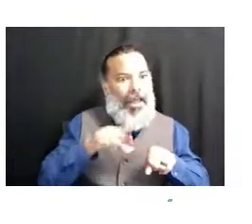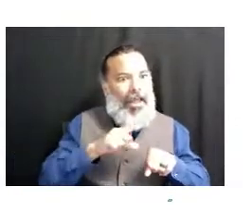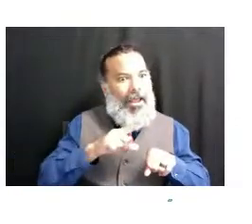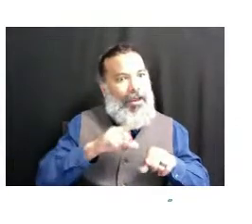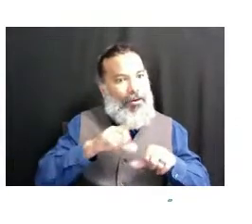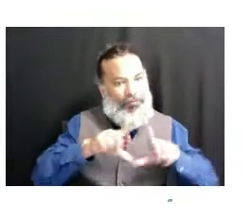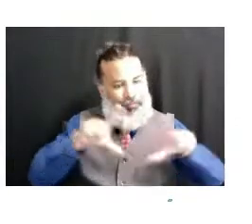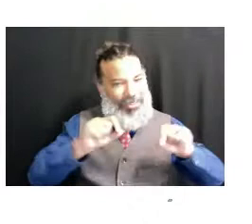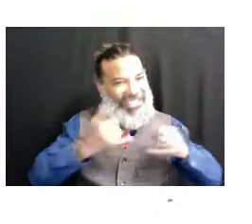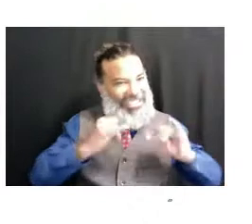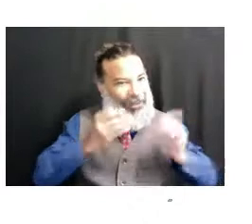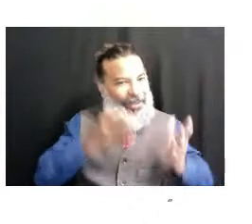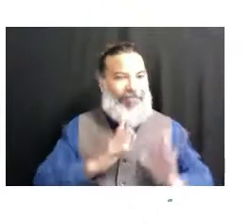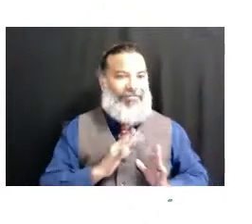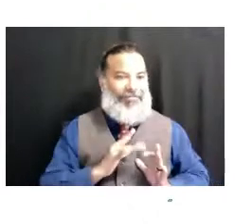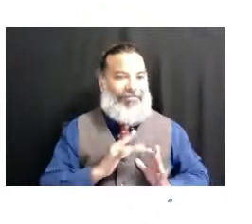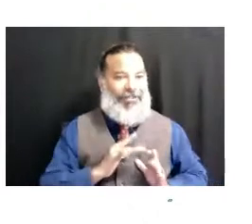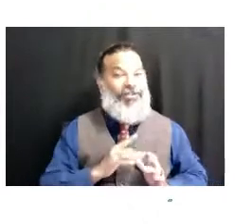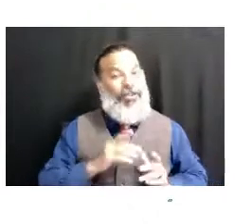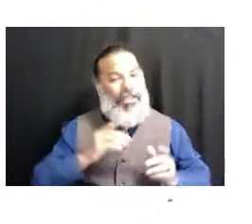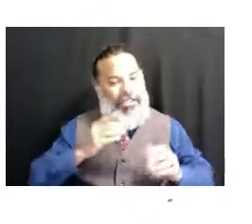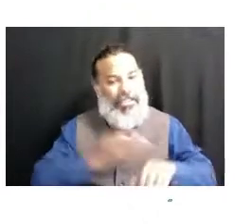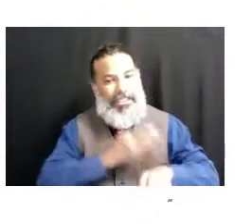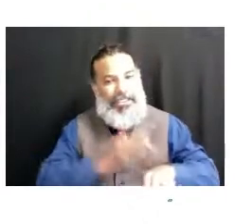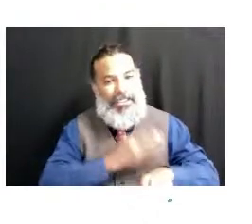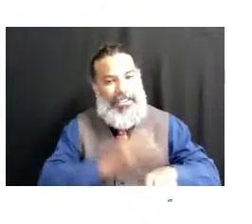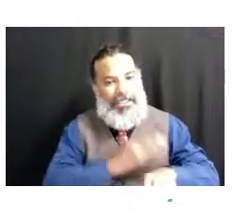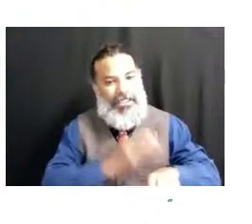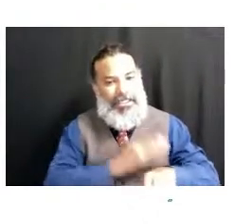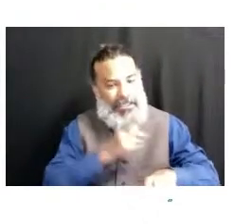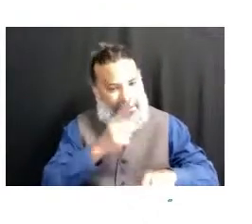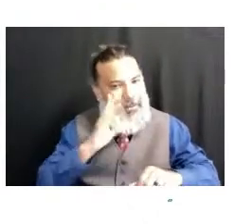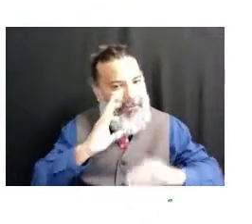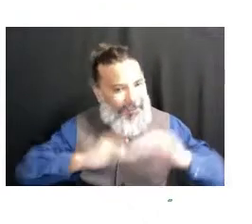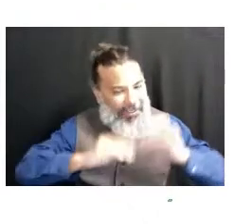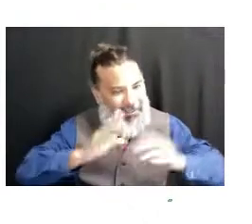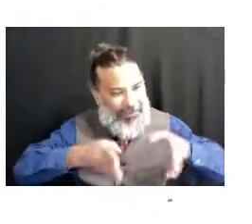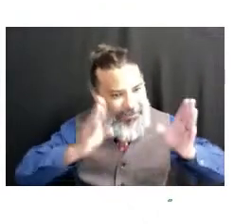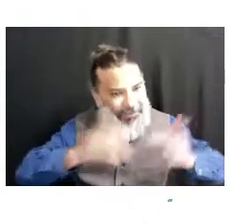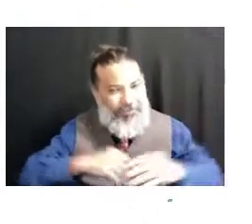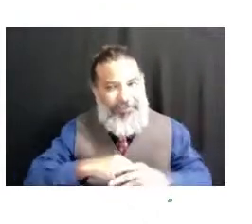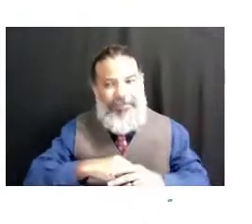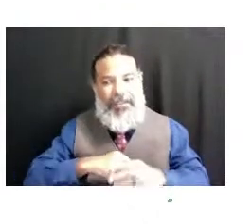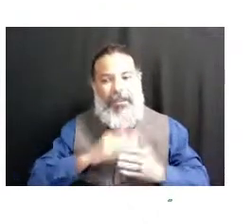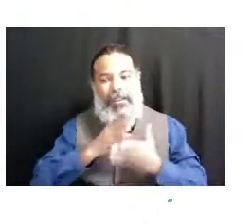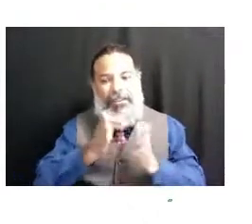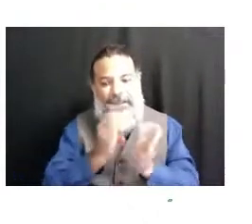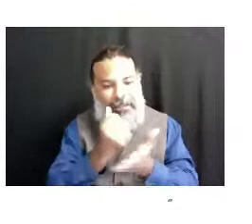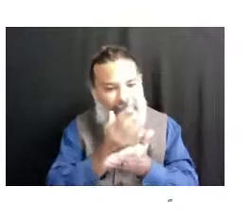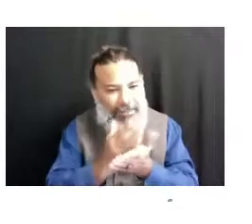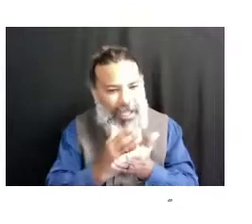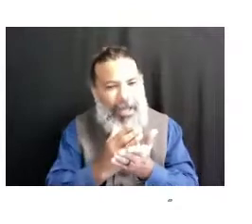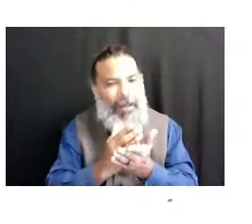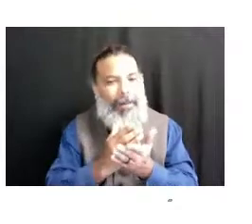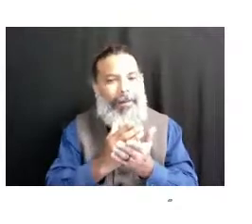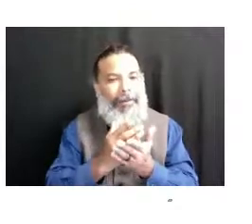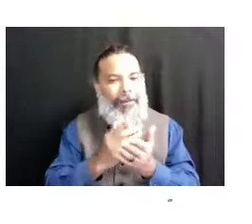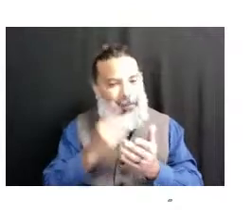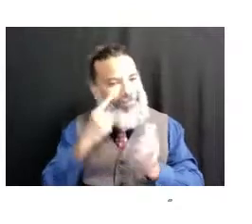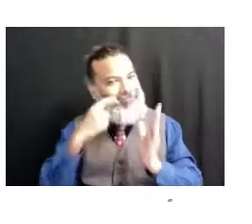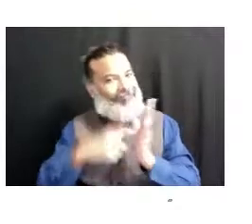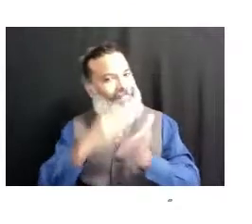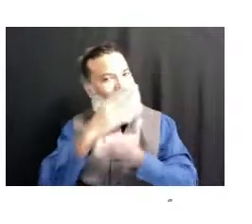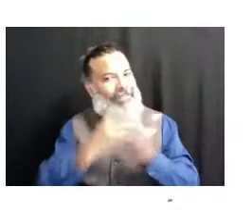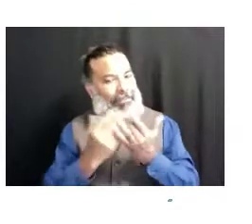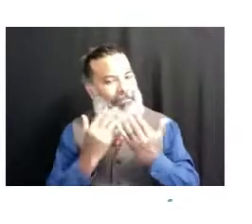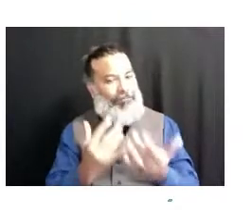Capitol. You see here the building with some scars, and you see also that